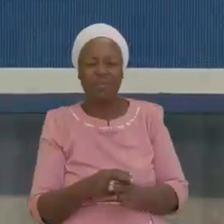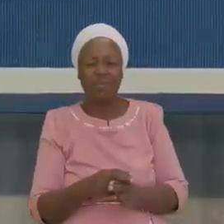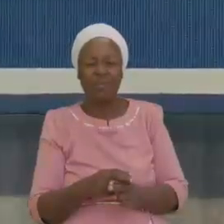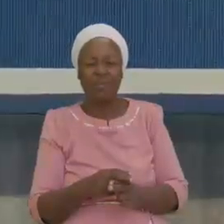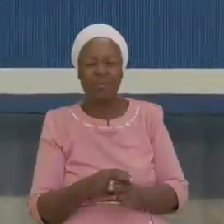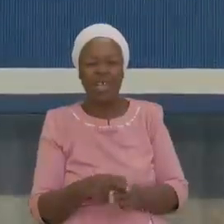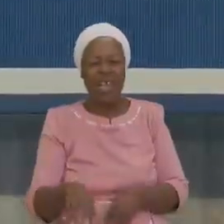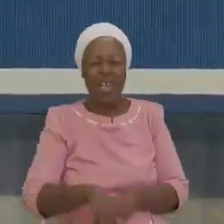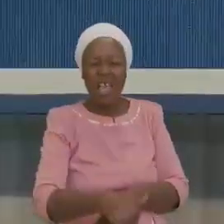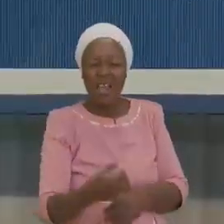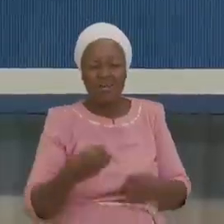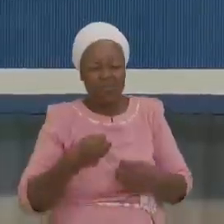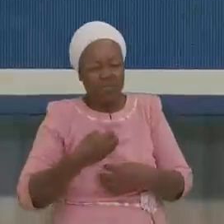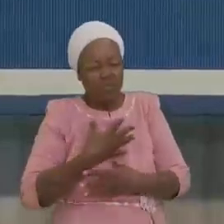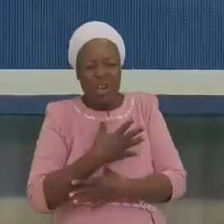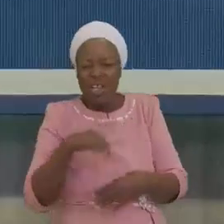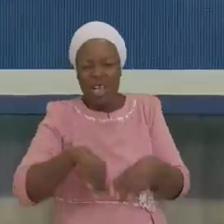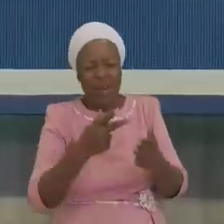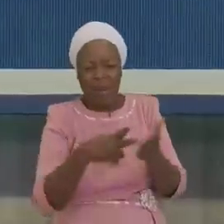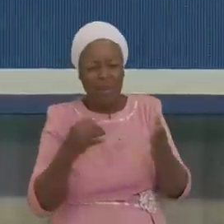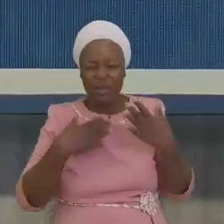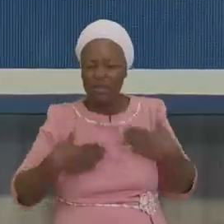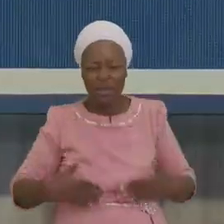Any swelling, any part of the body,